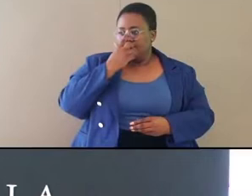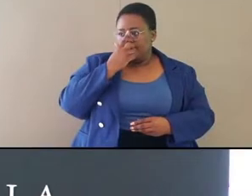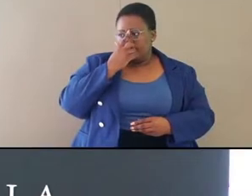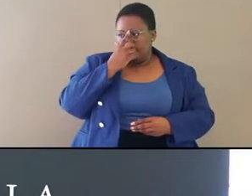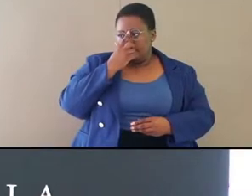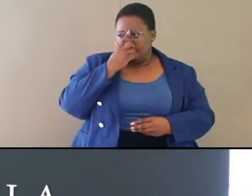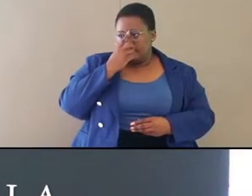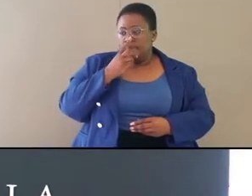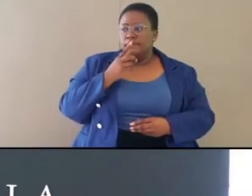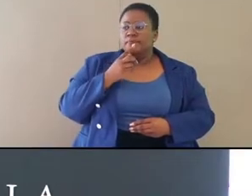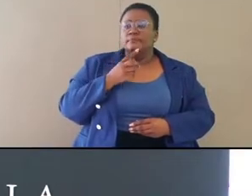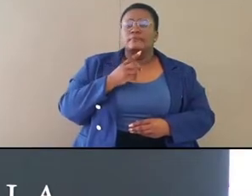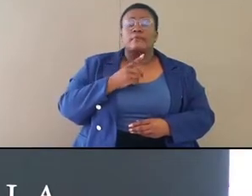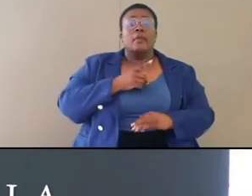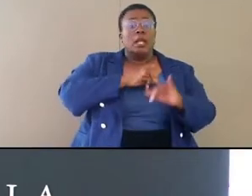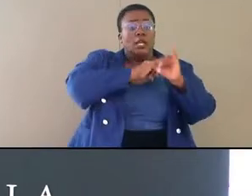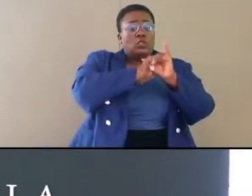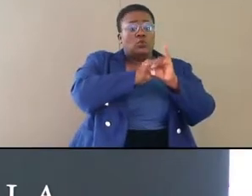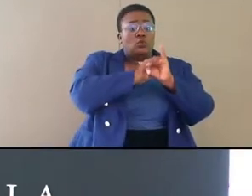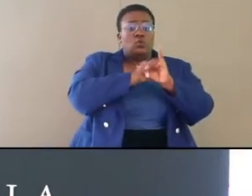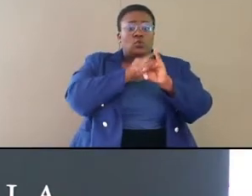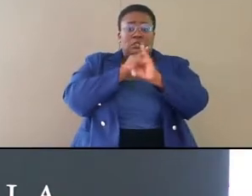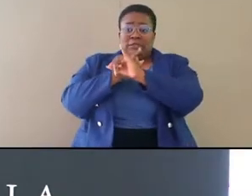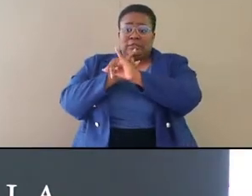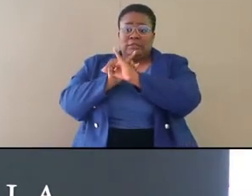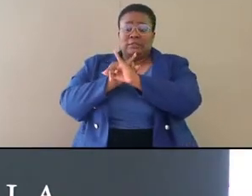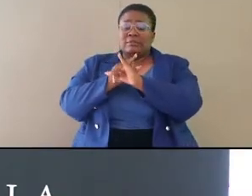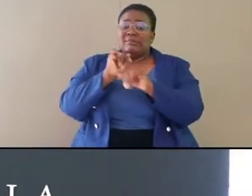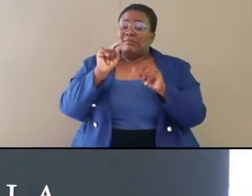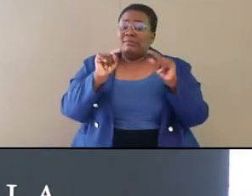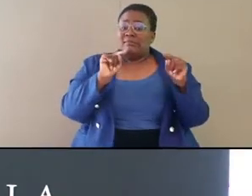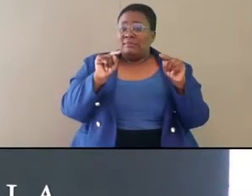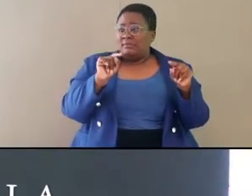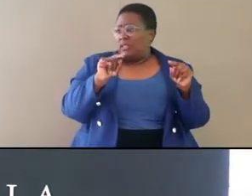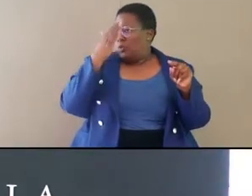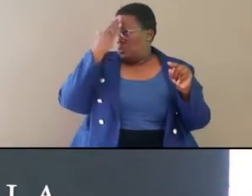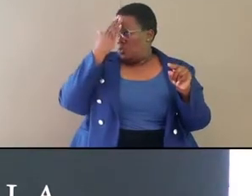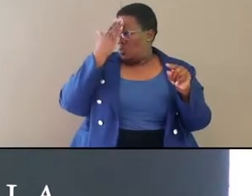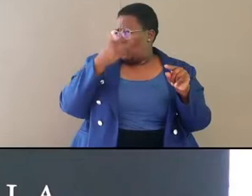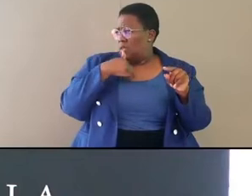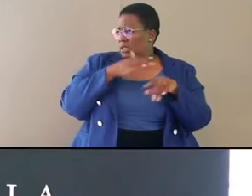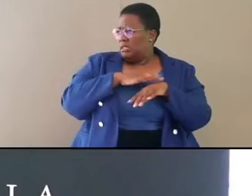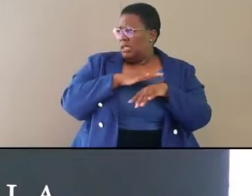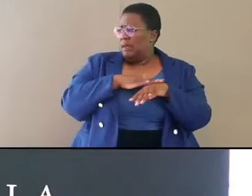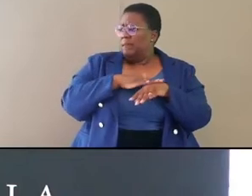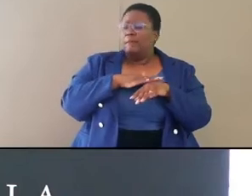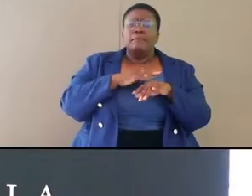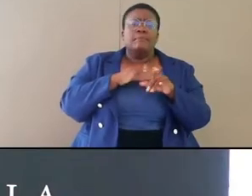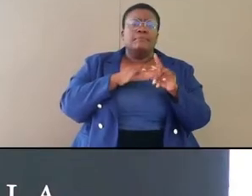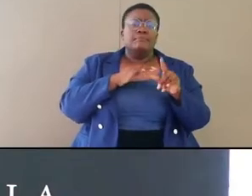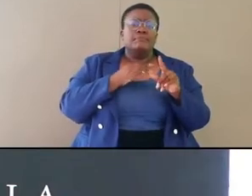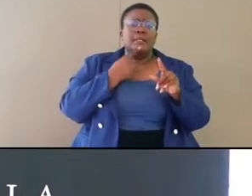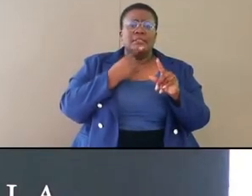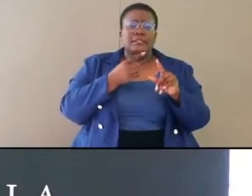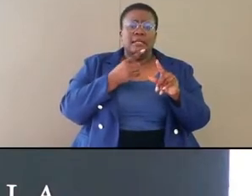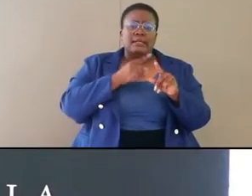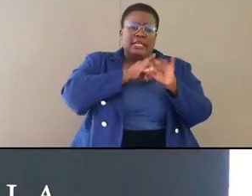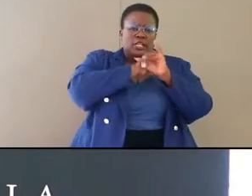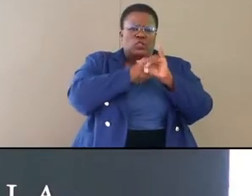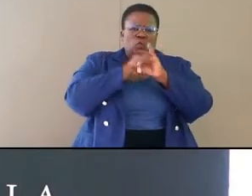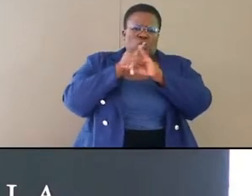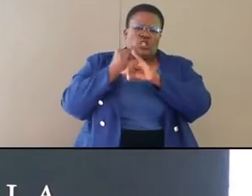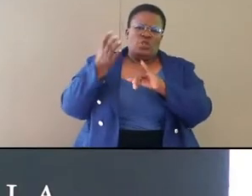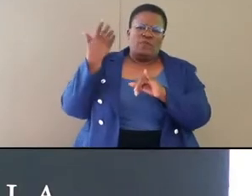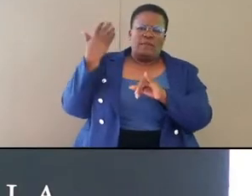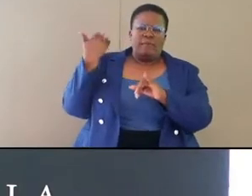elaborate institutions. That you know, when I talk about the elaborate institutions of the past, can